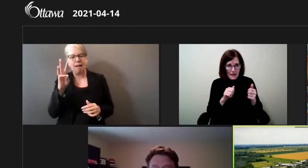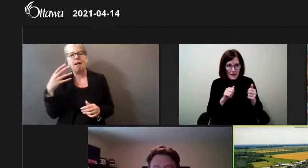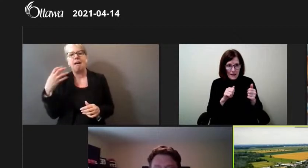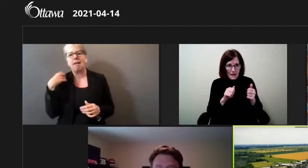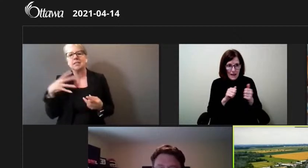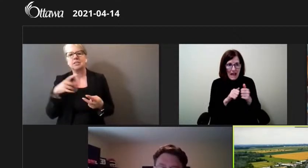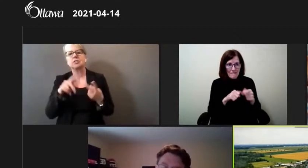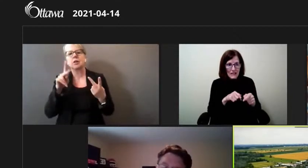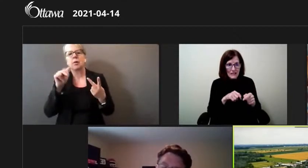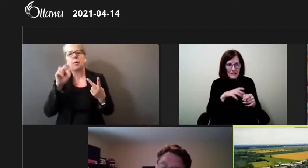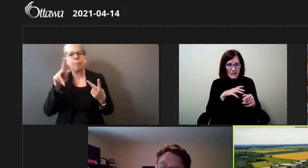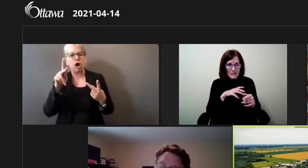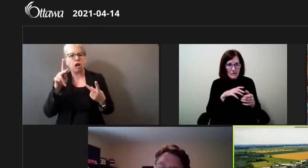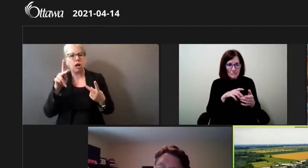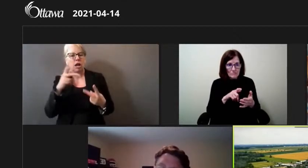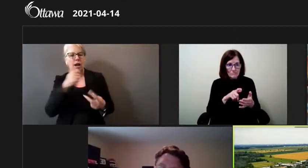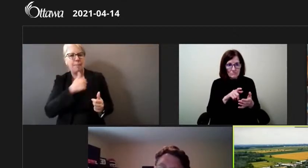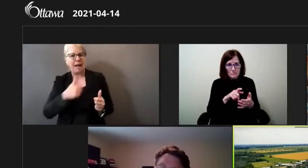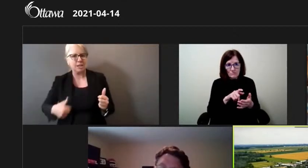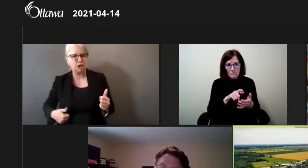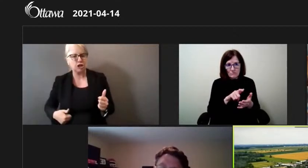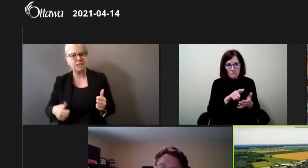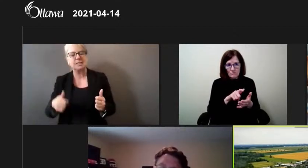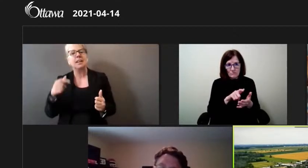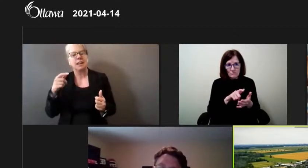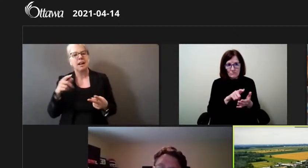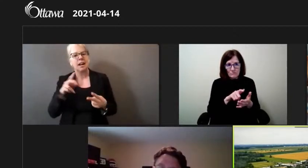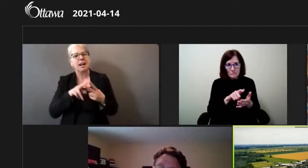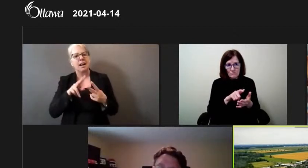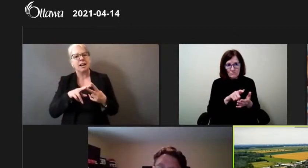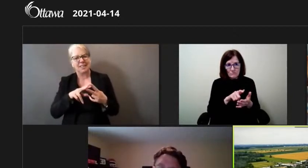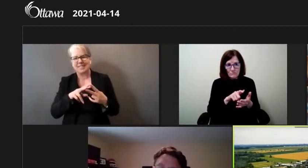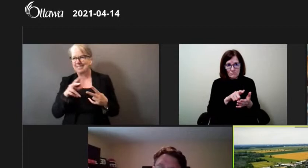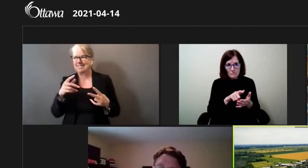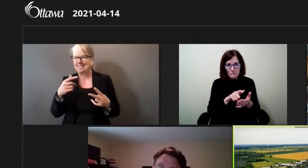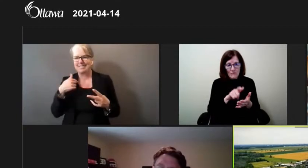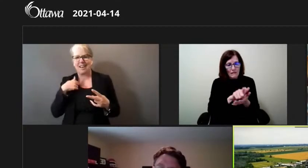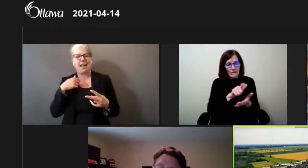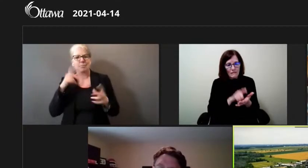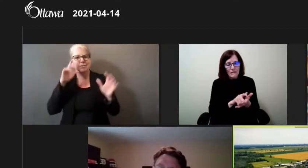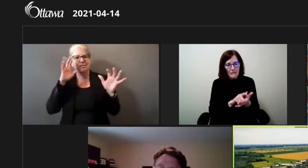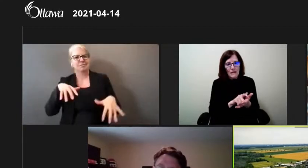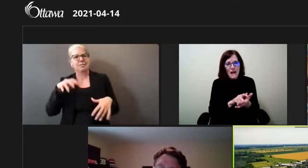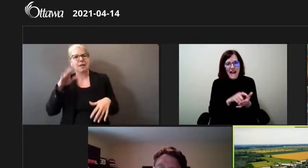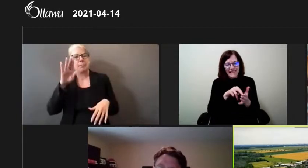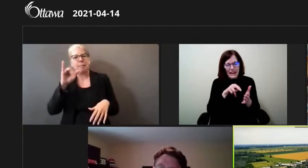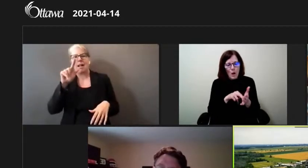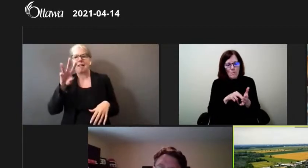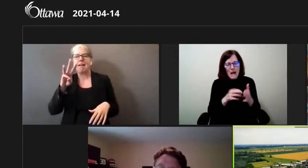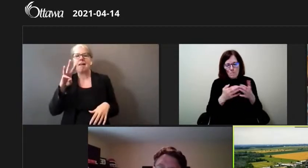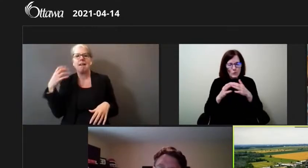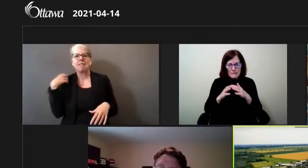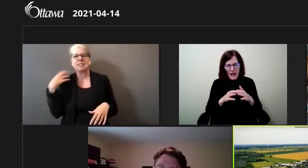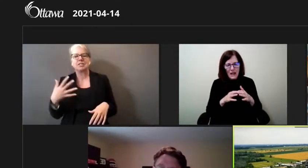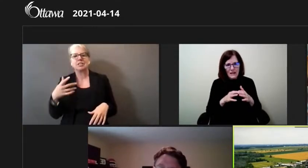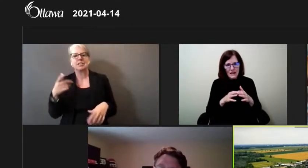ambassadors, I am absolutely blown away by the fact that bylaw officers have still not made